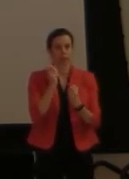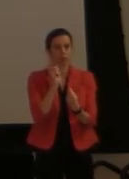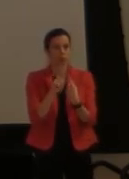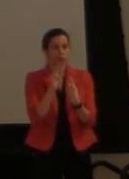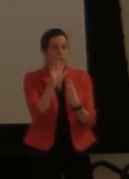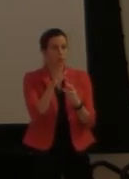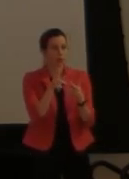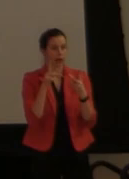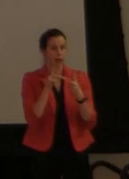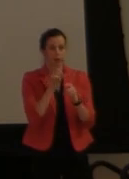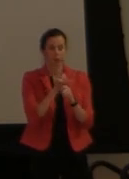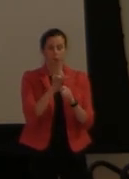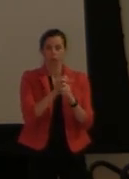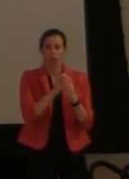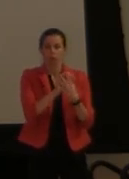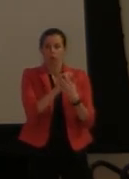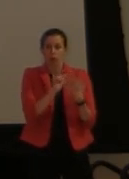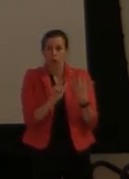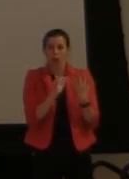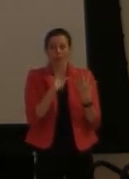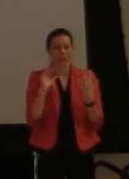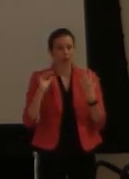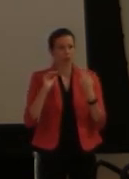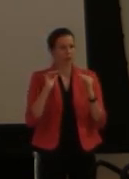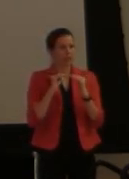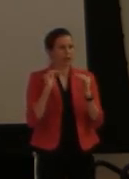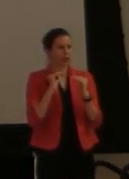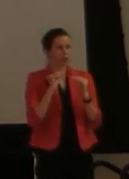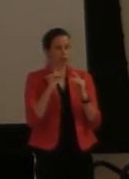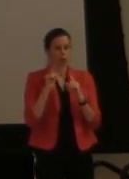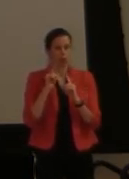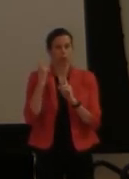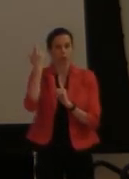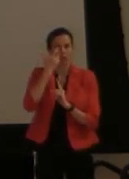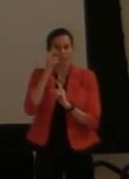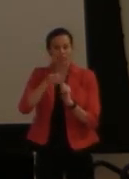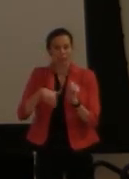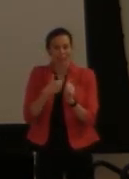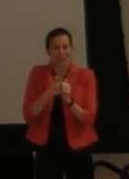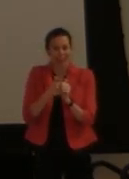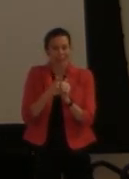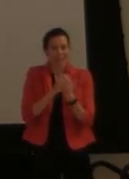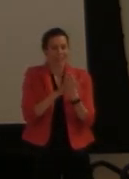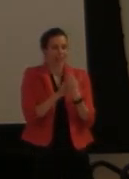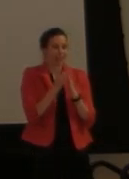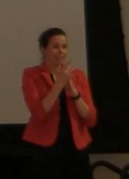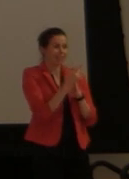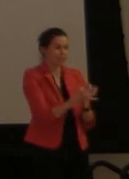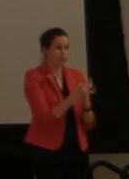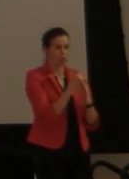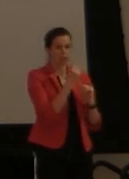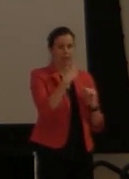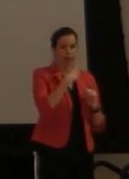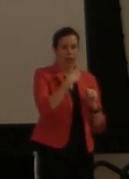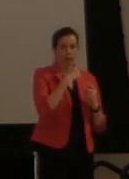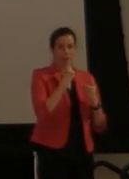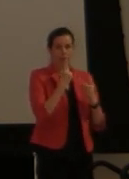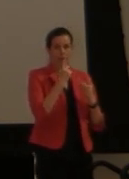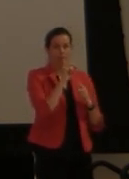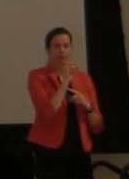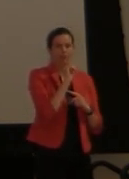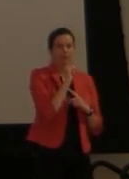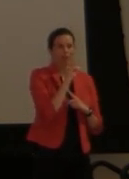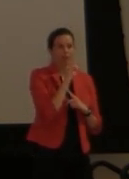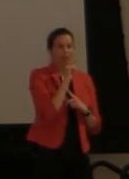employment. All of things are inequities or underlying drivers that lead to the gaps in outcomes that we see